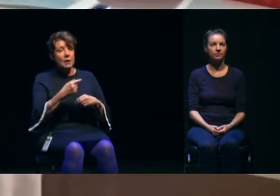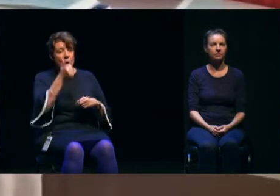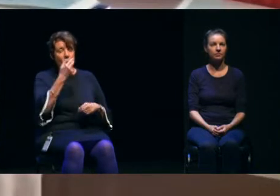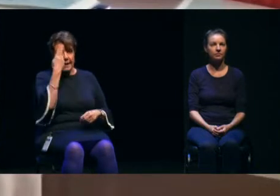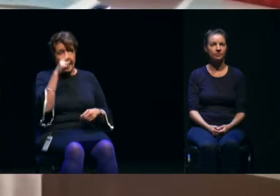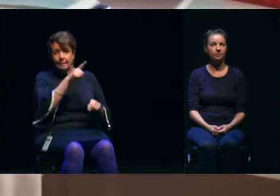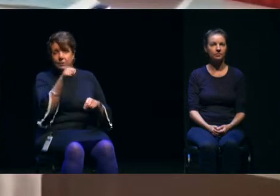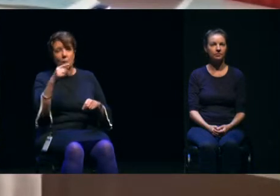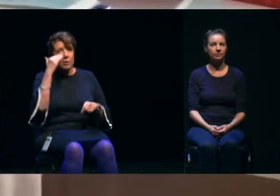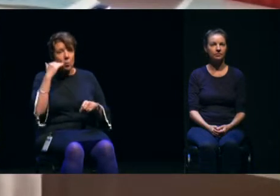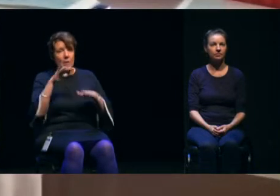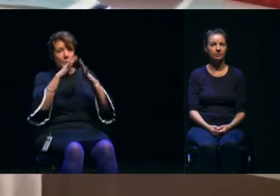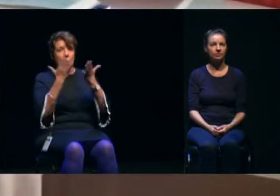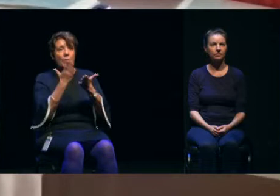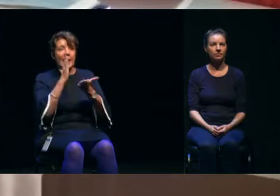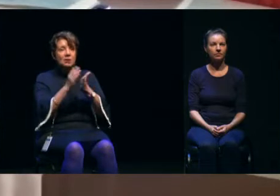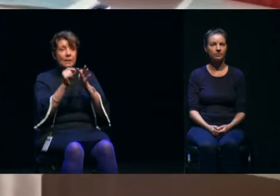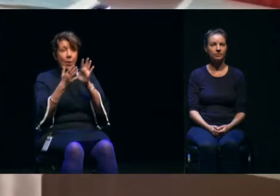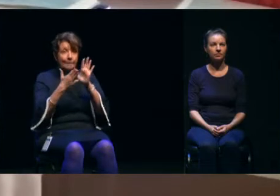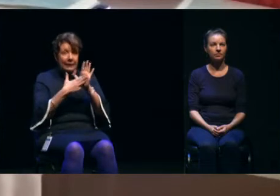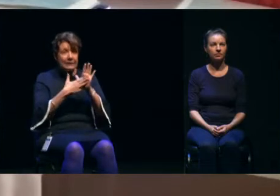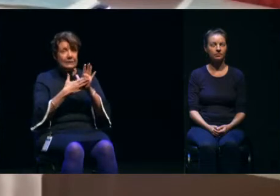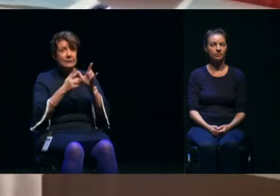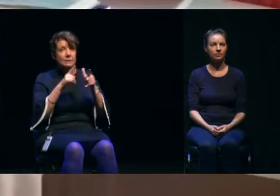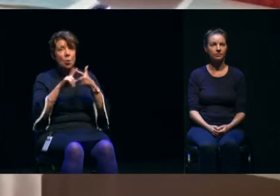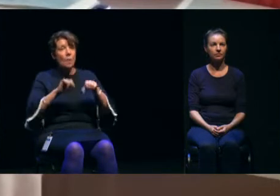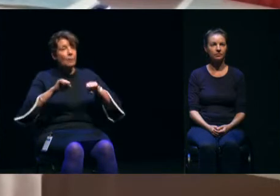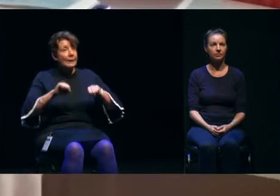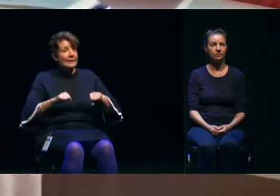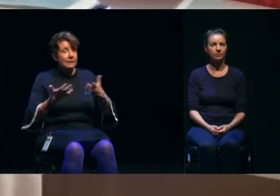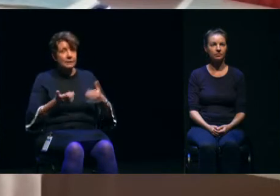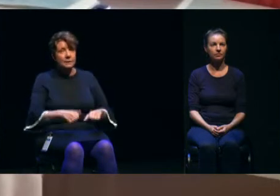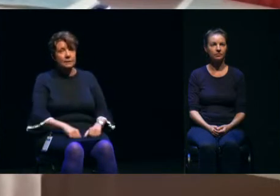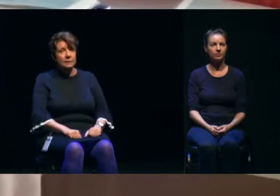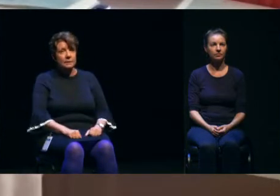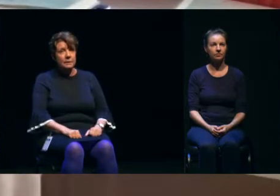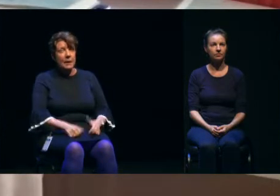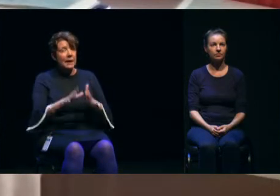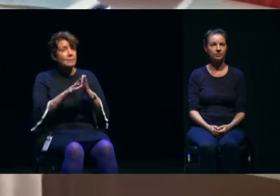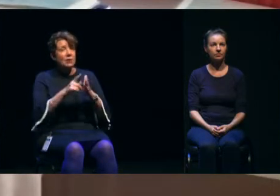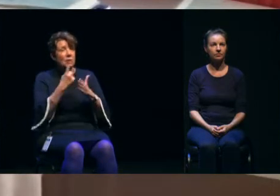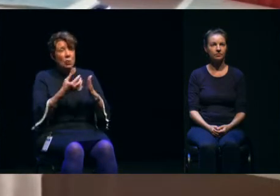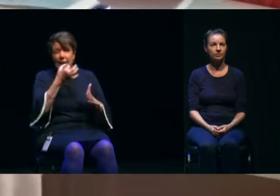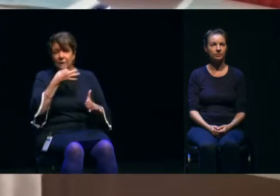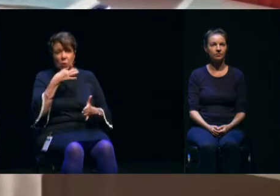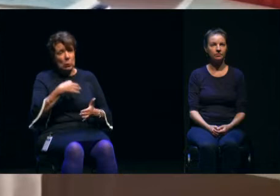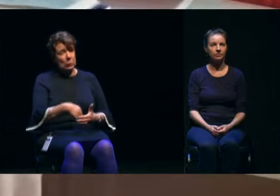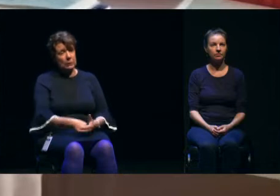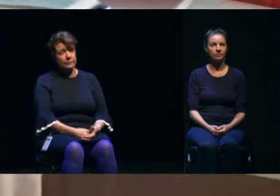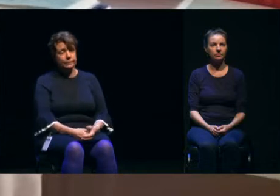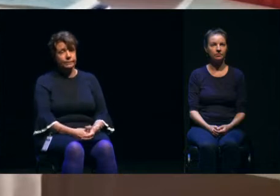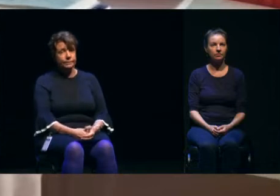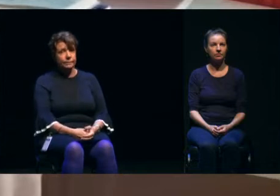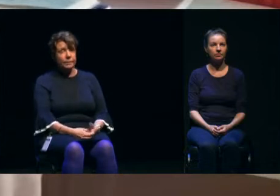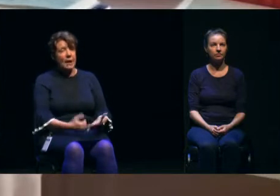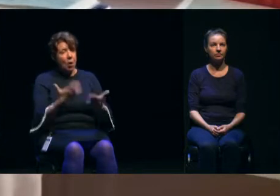in the world that are prime ministers or that are presidents, it's because there are very few of them. And often they have